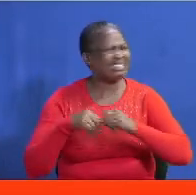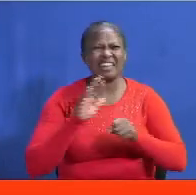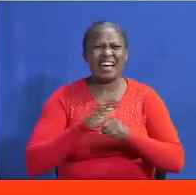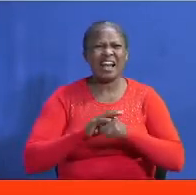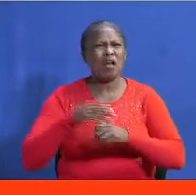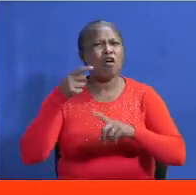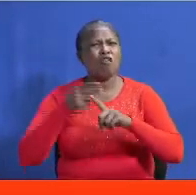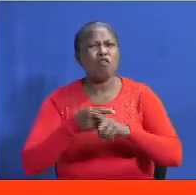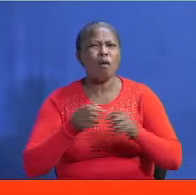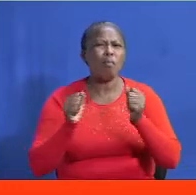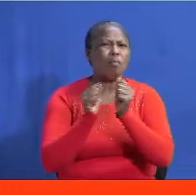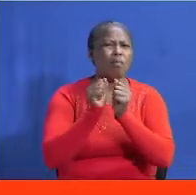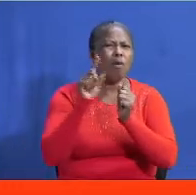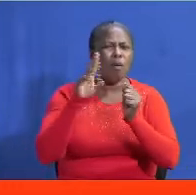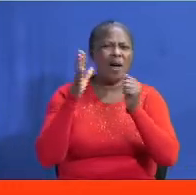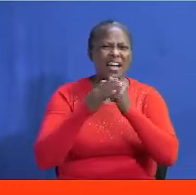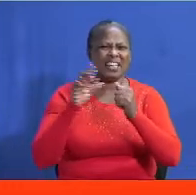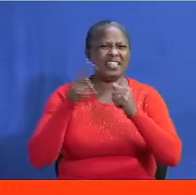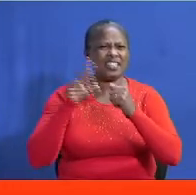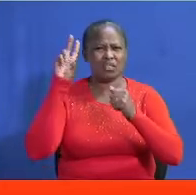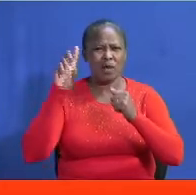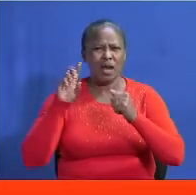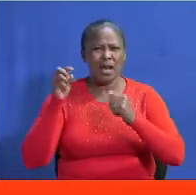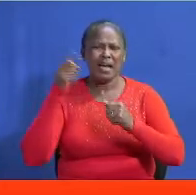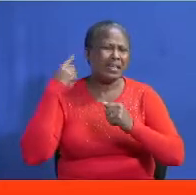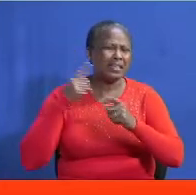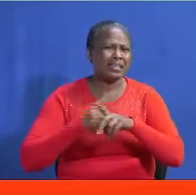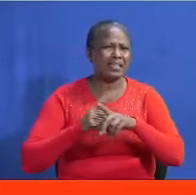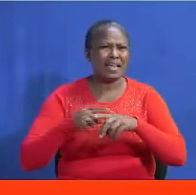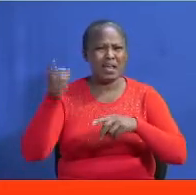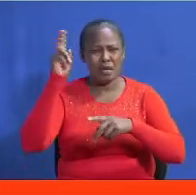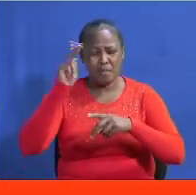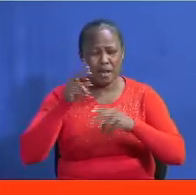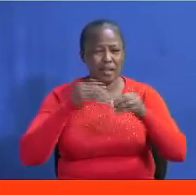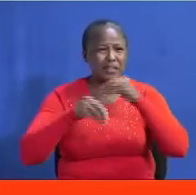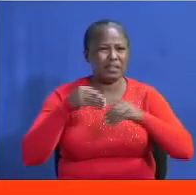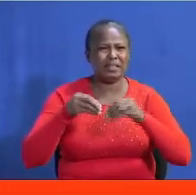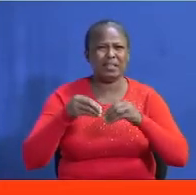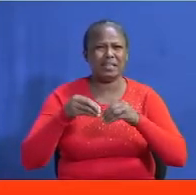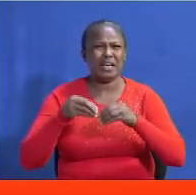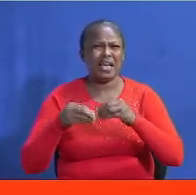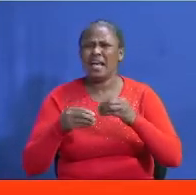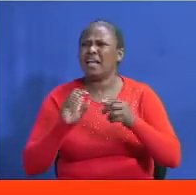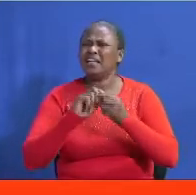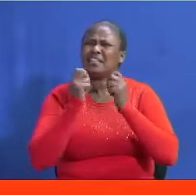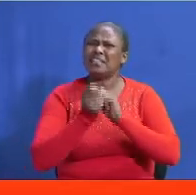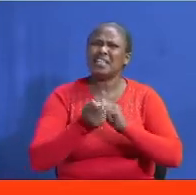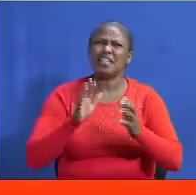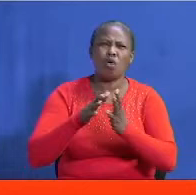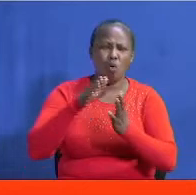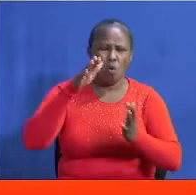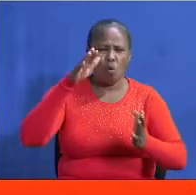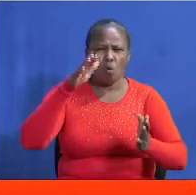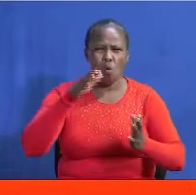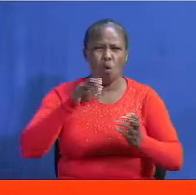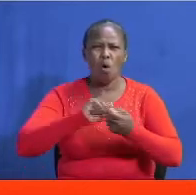Since 1961, when Kenya started voting through universal suffrage, a number of changes have been enacted to improve the voting